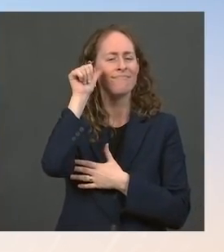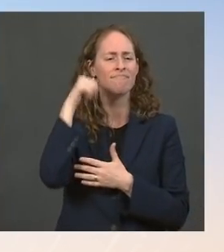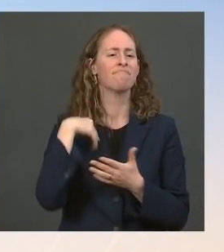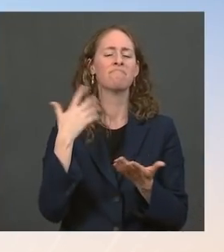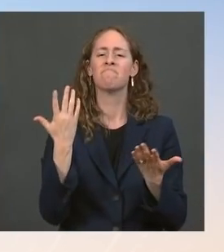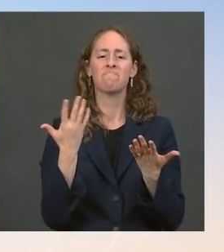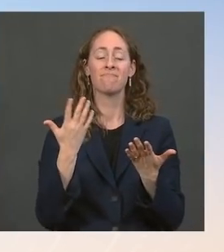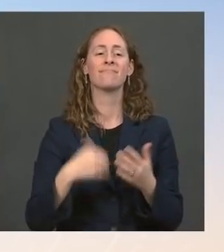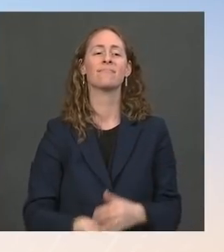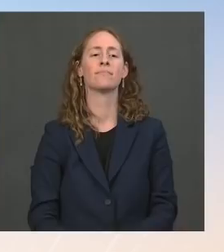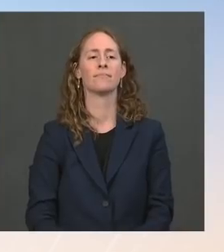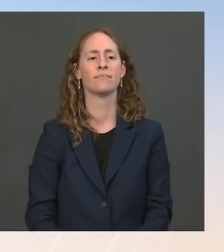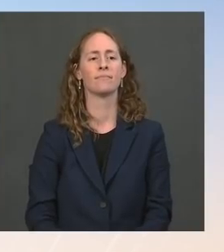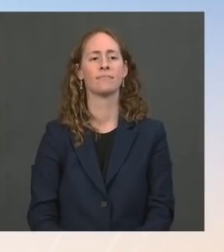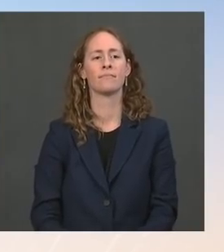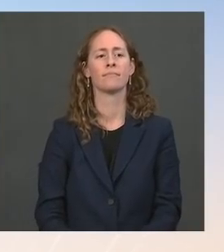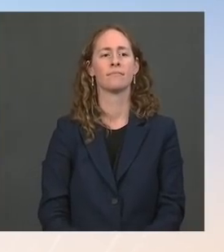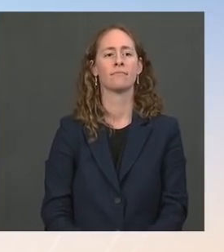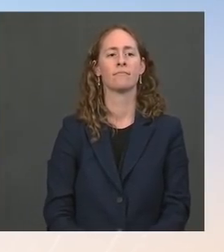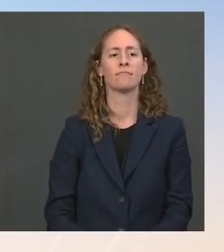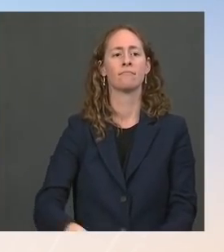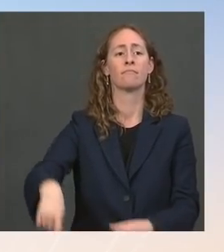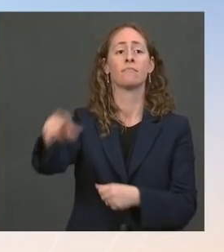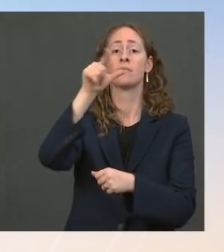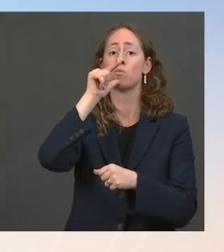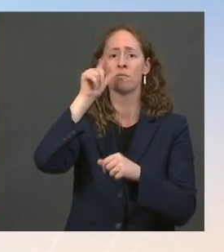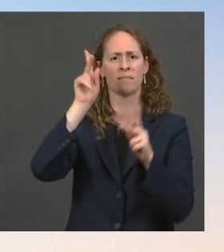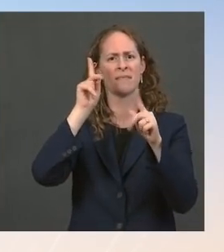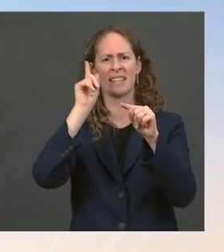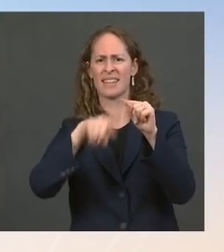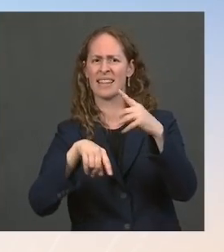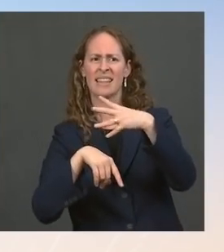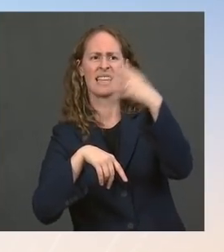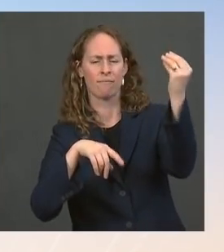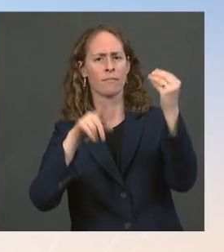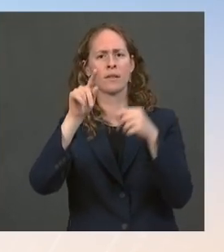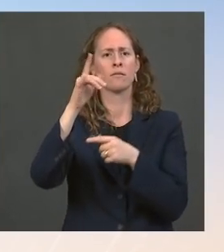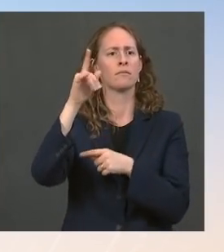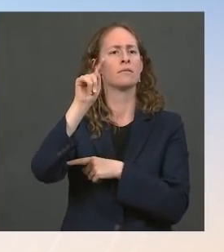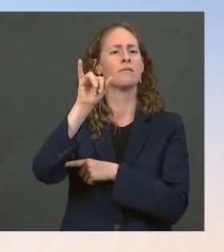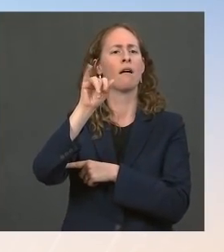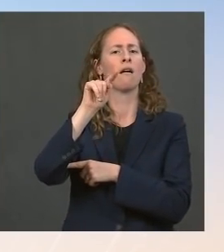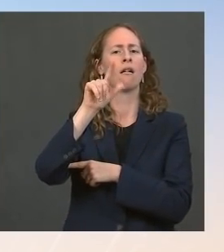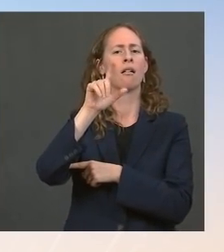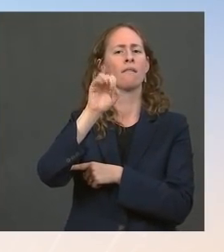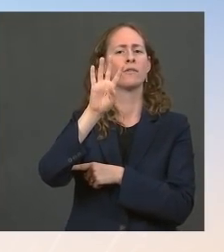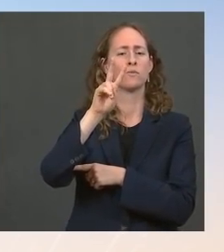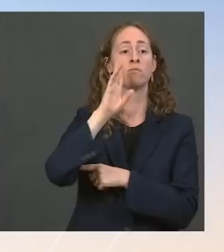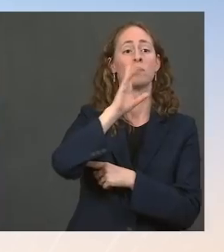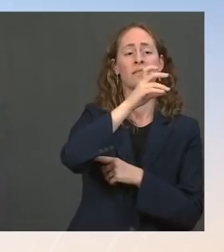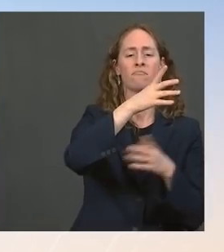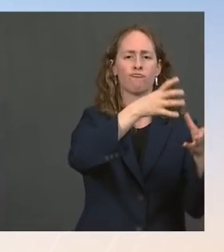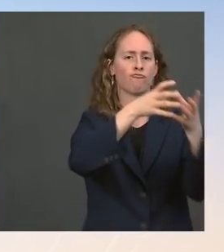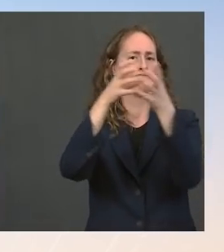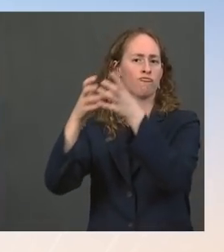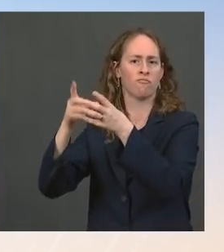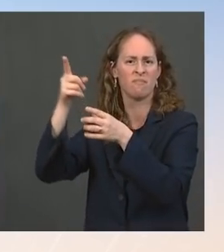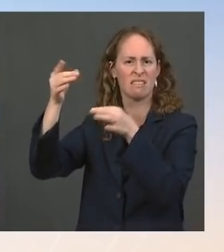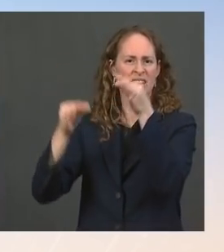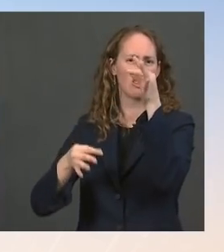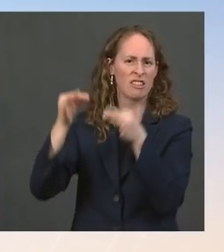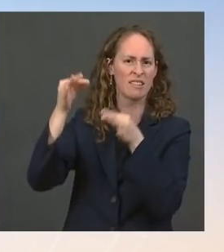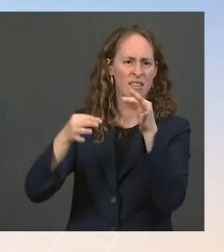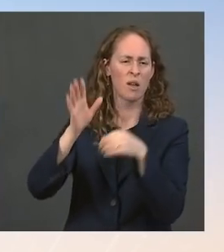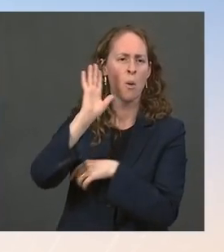individuals cannot be expelled under Title 42, they are placed in removal proceedings, as you referred to.